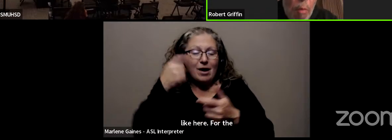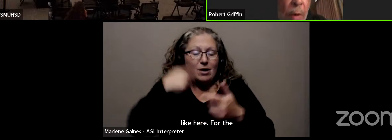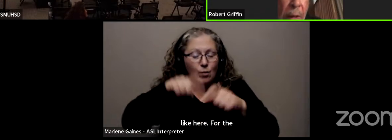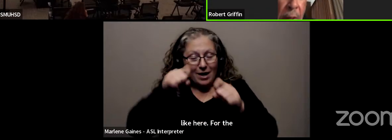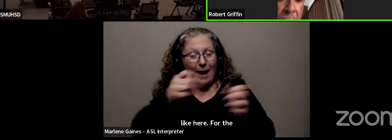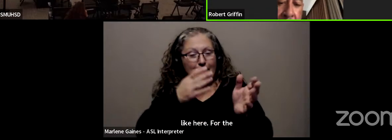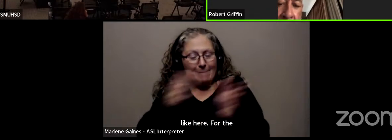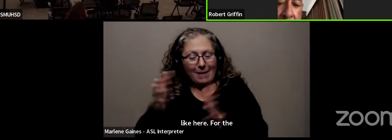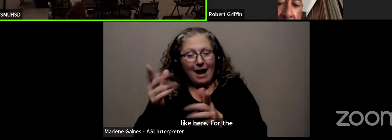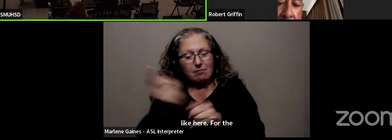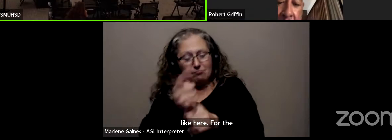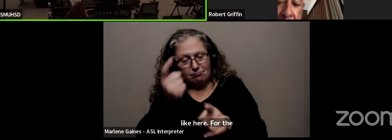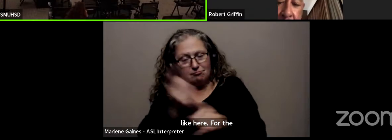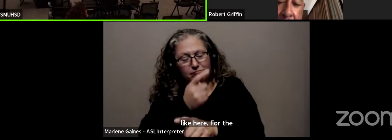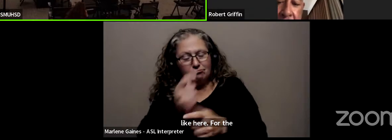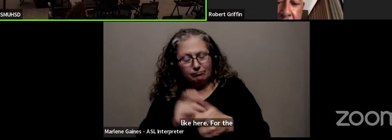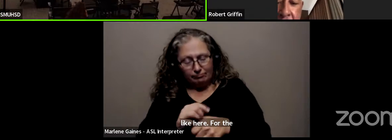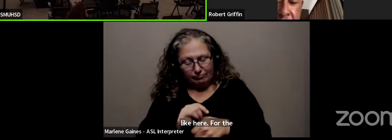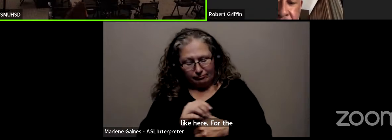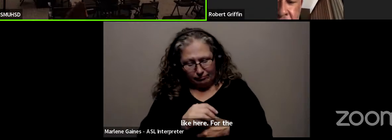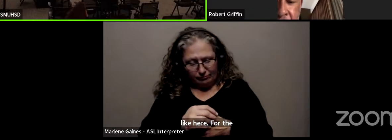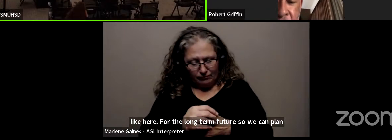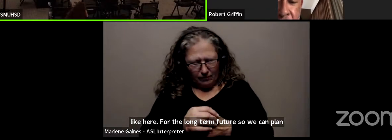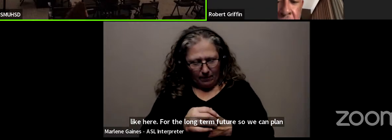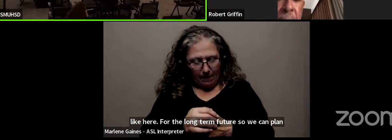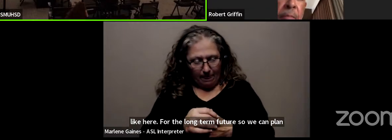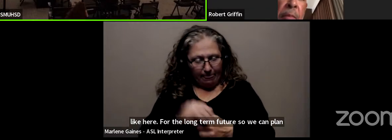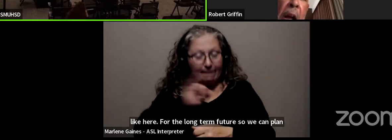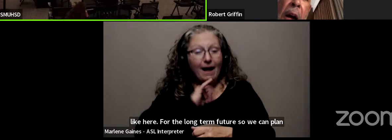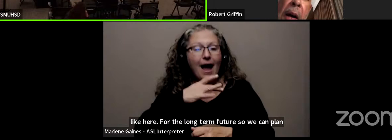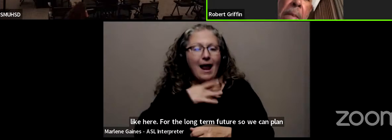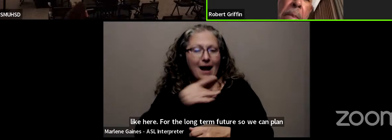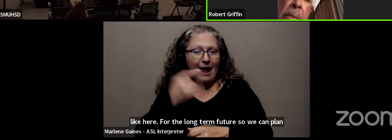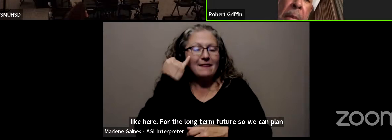plan appropriately. I do like the idea of teaming